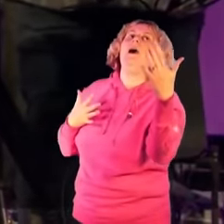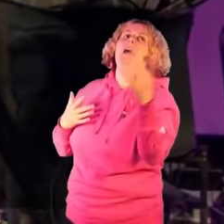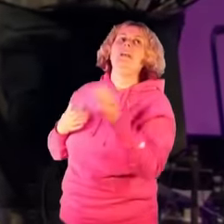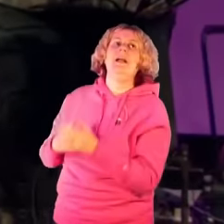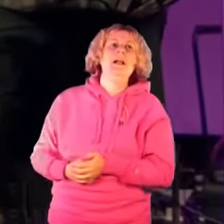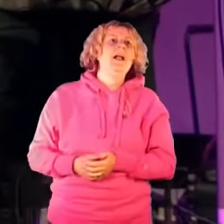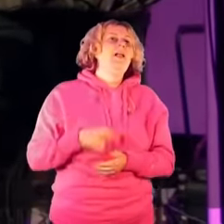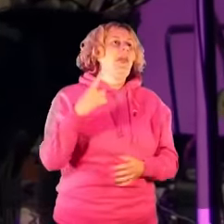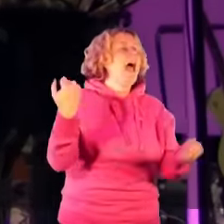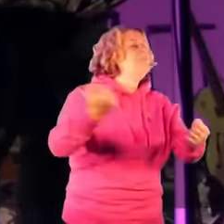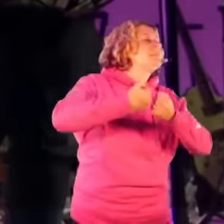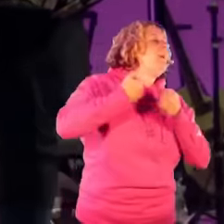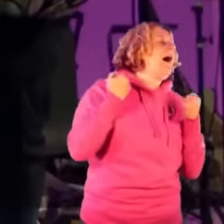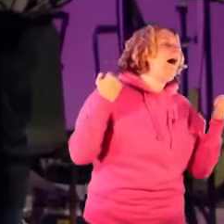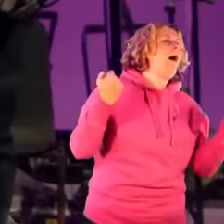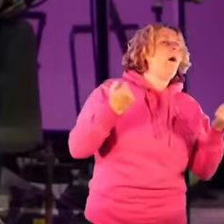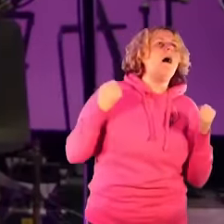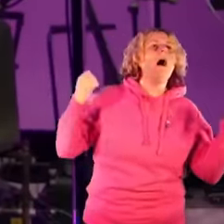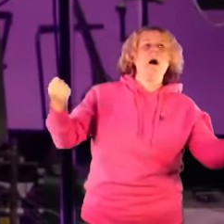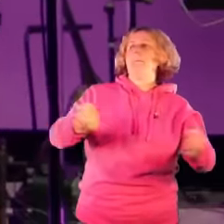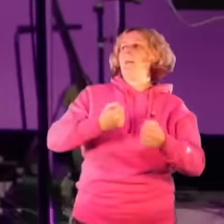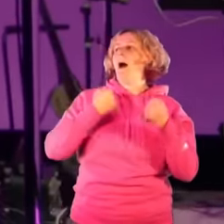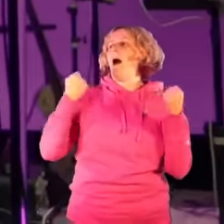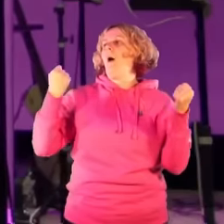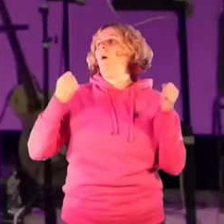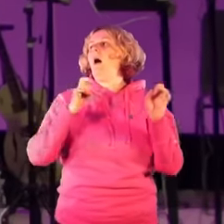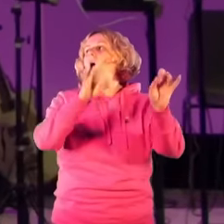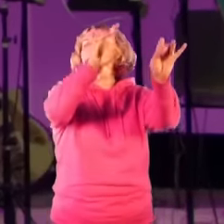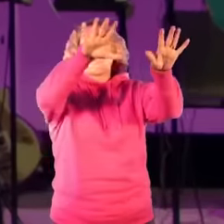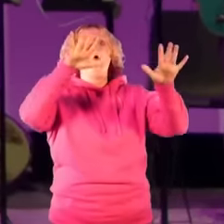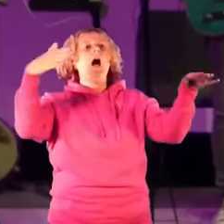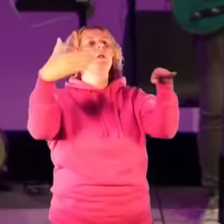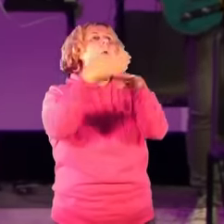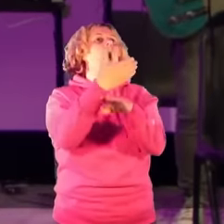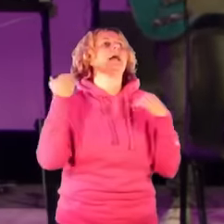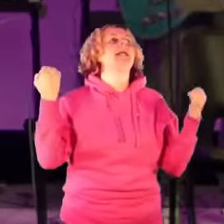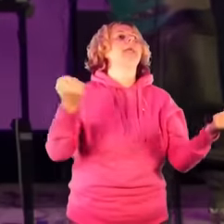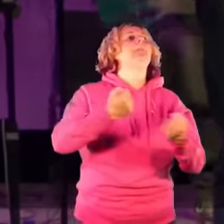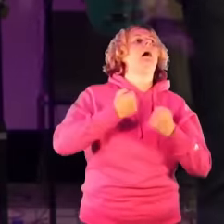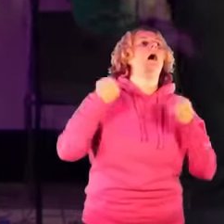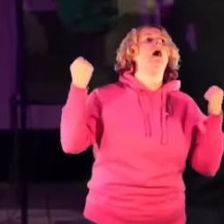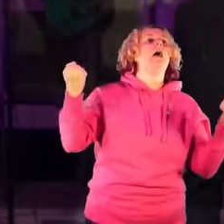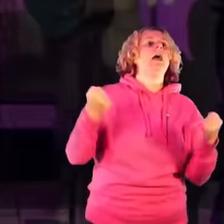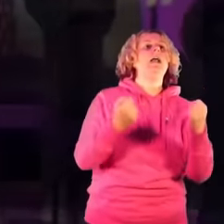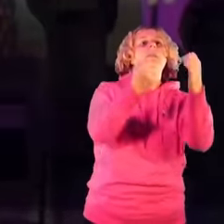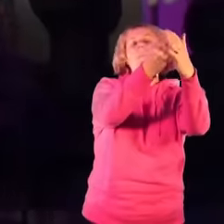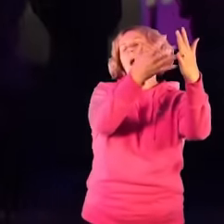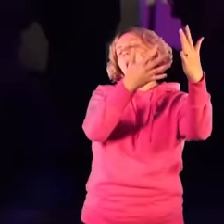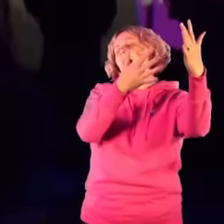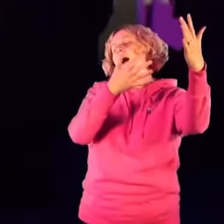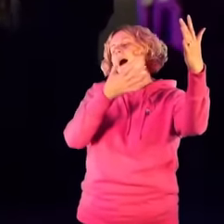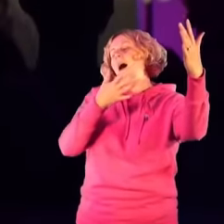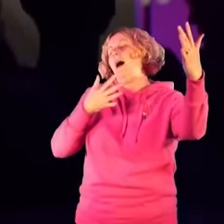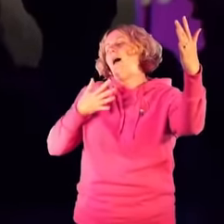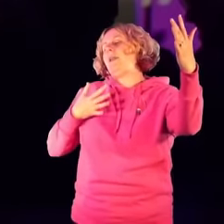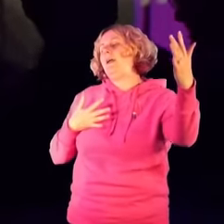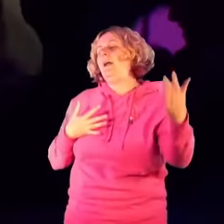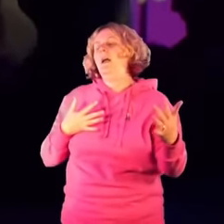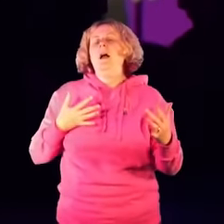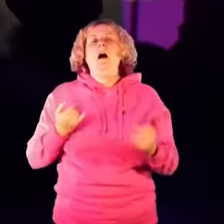blood. Yes, there is power, power, wonder-working power in the